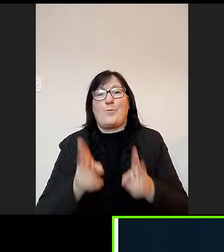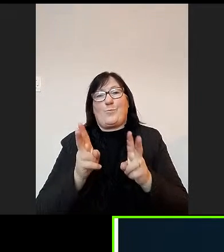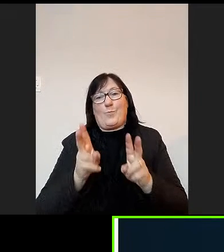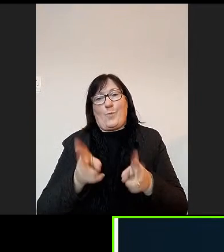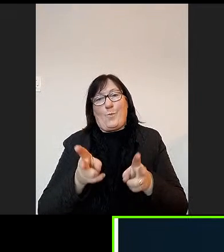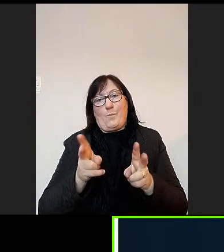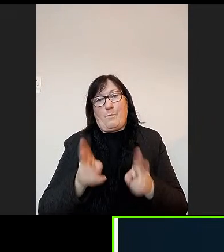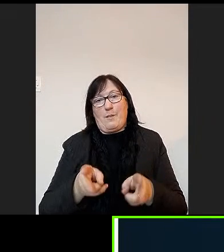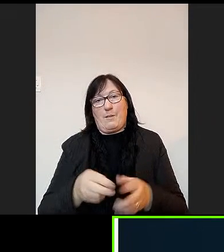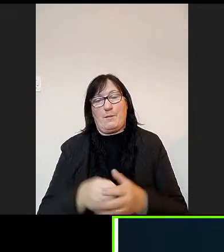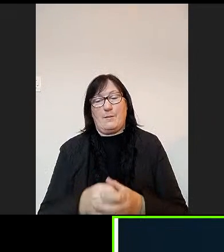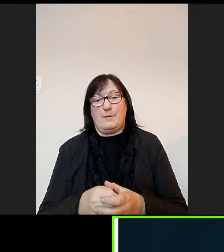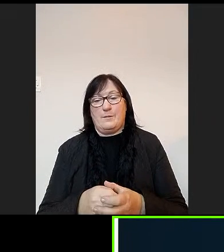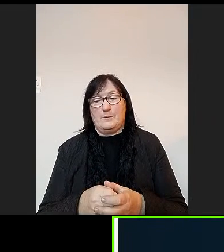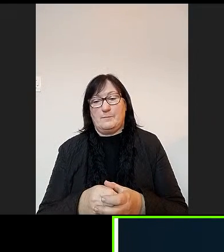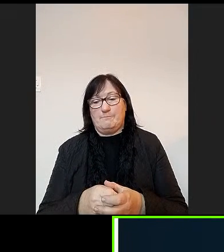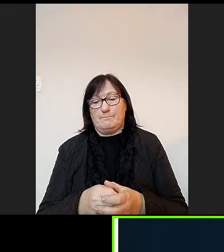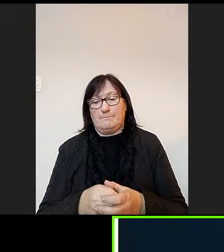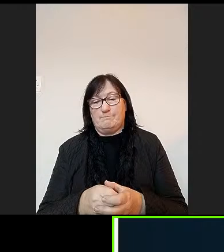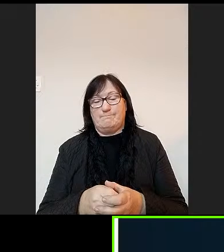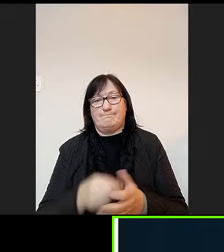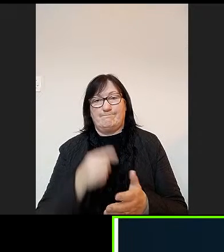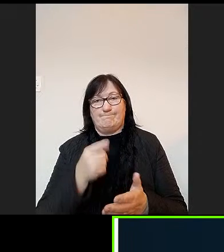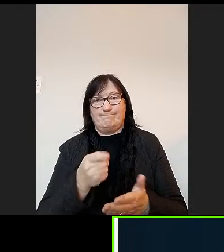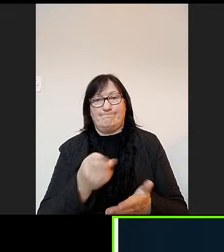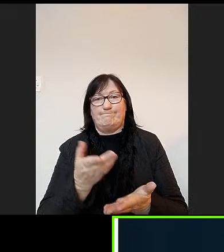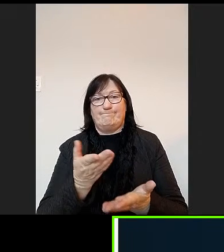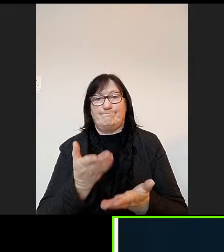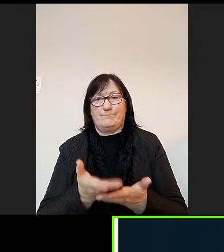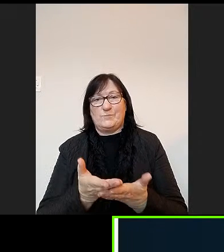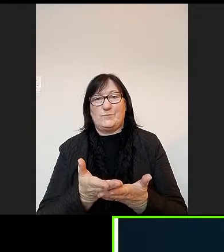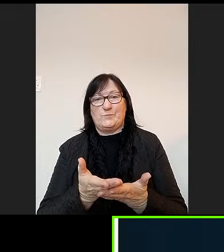And I think it is proving that the manual channel,